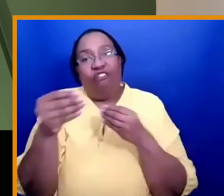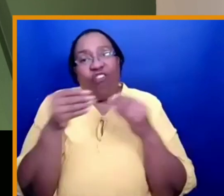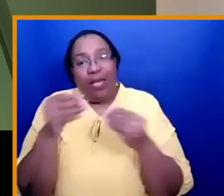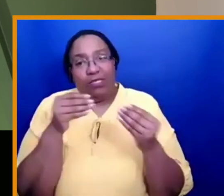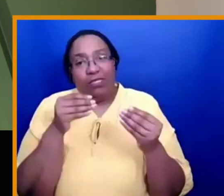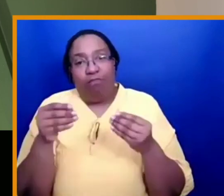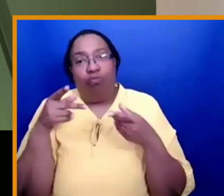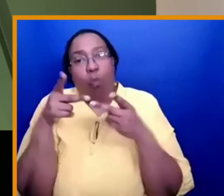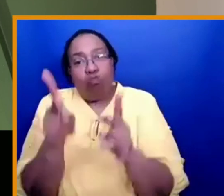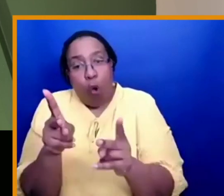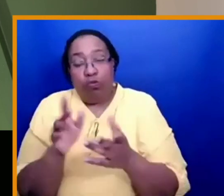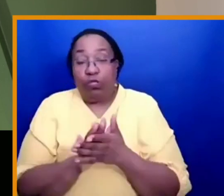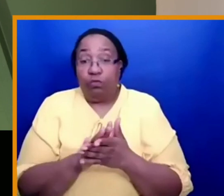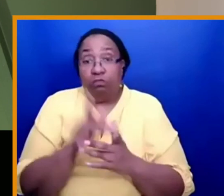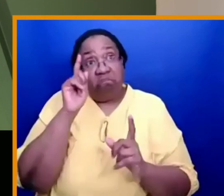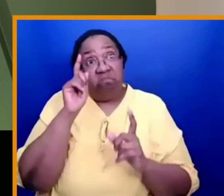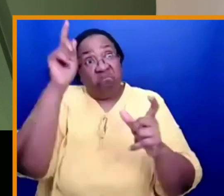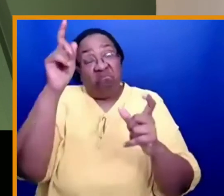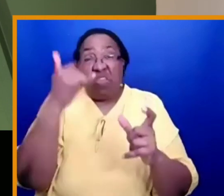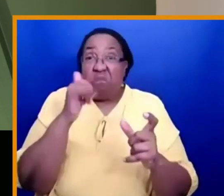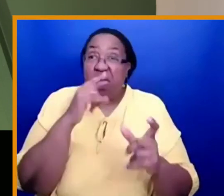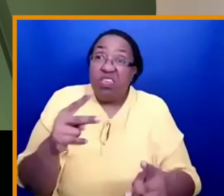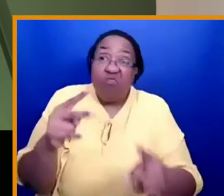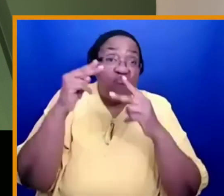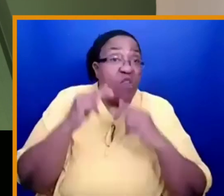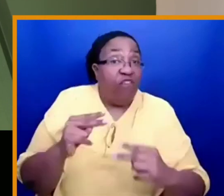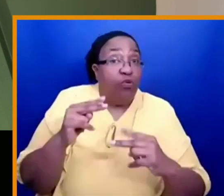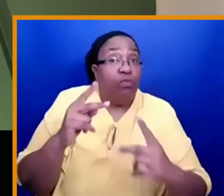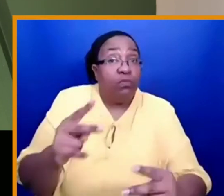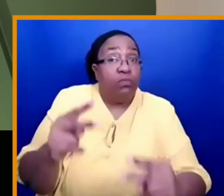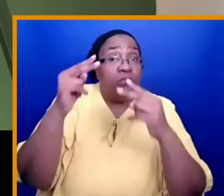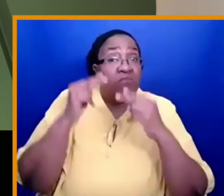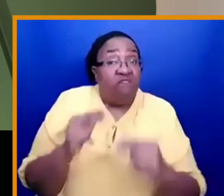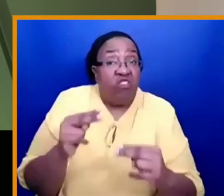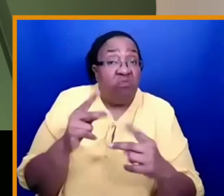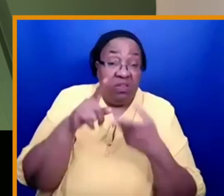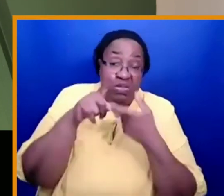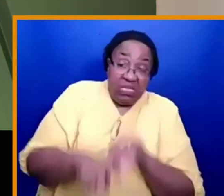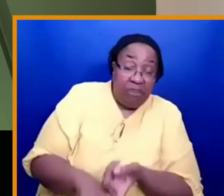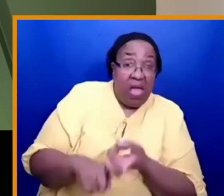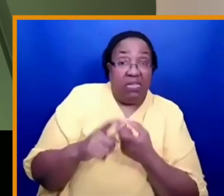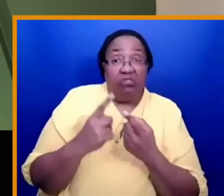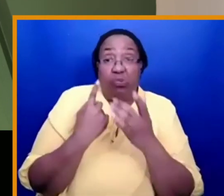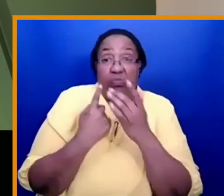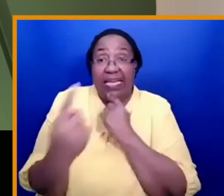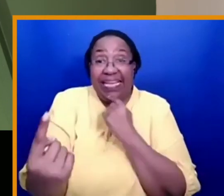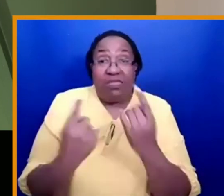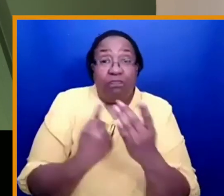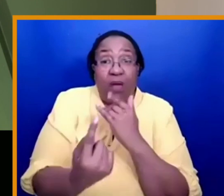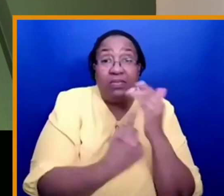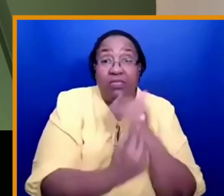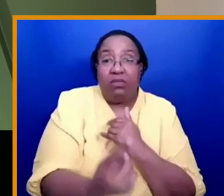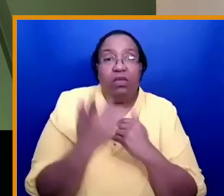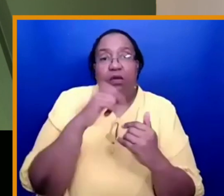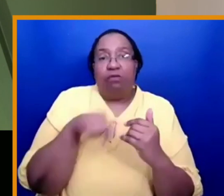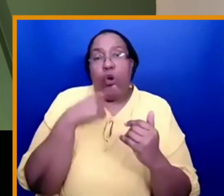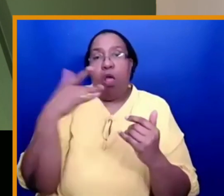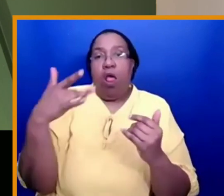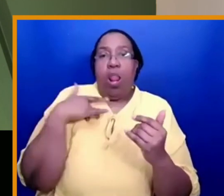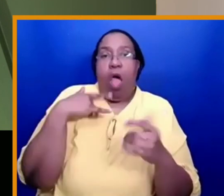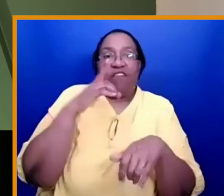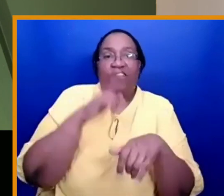We're suggesting that things should be reviewed on a individual basis rather than these lifetime stamps of one